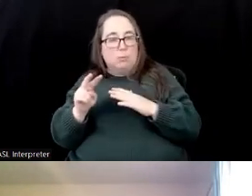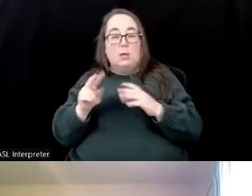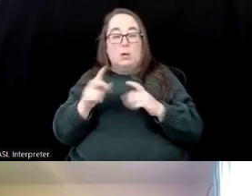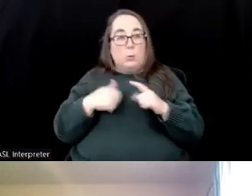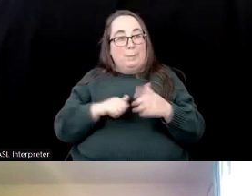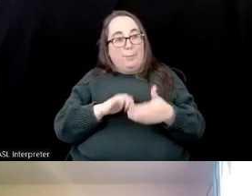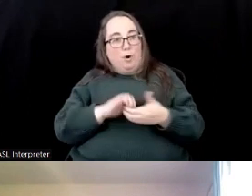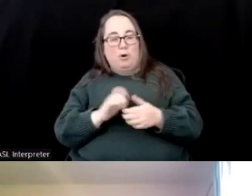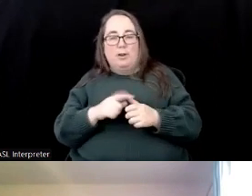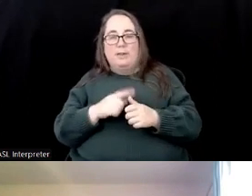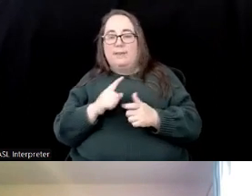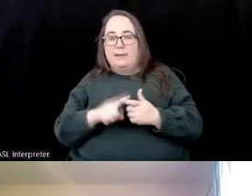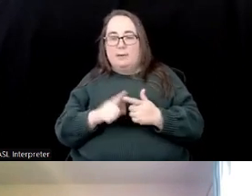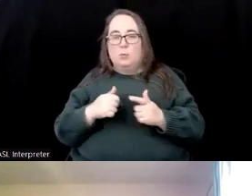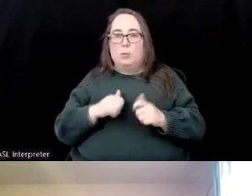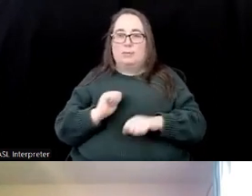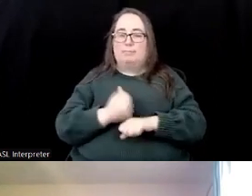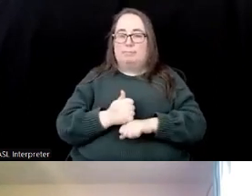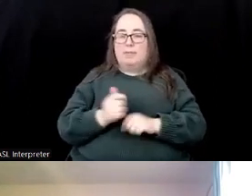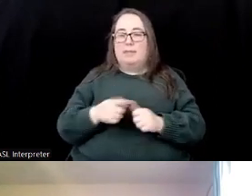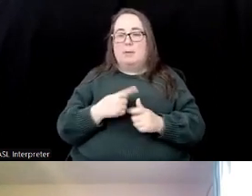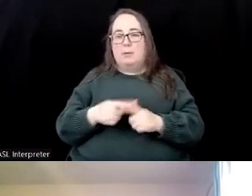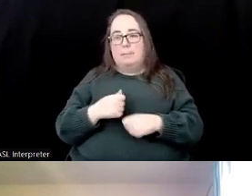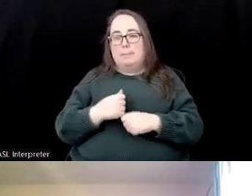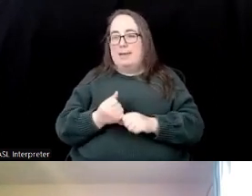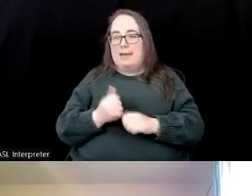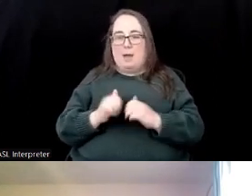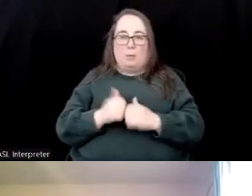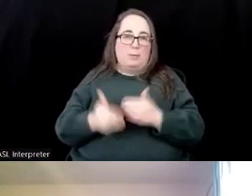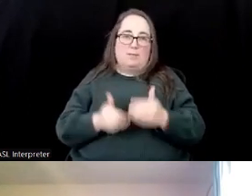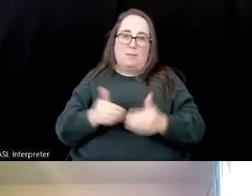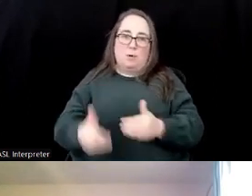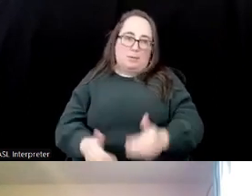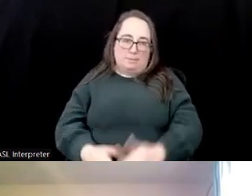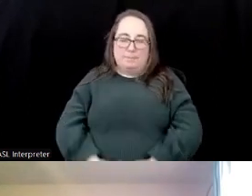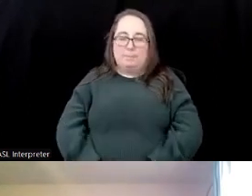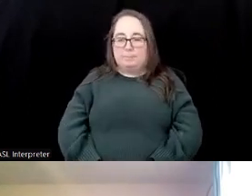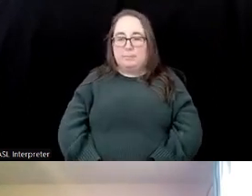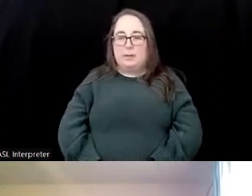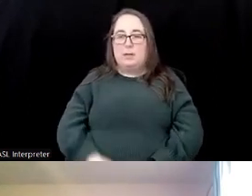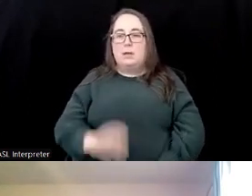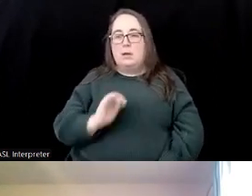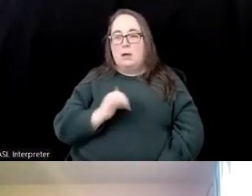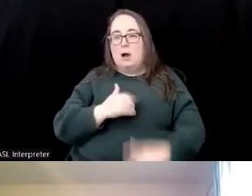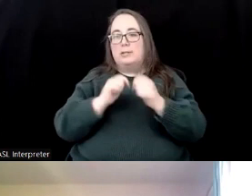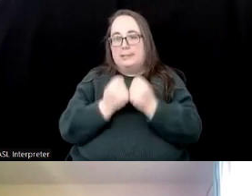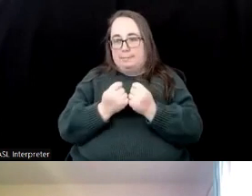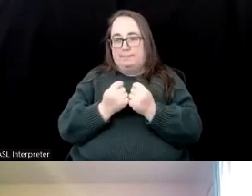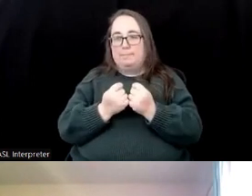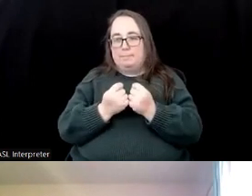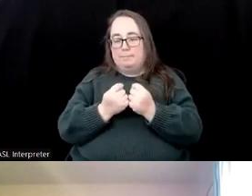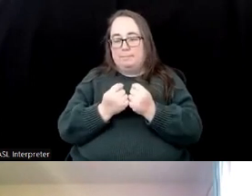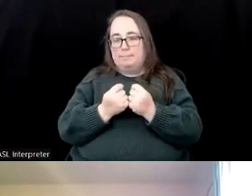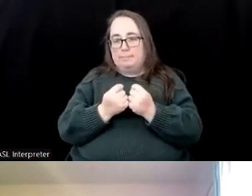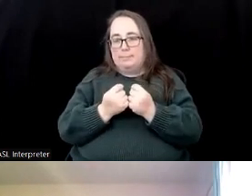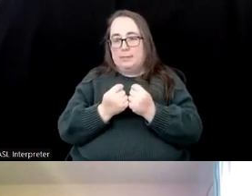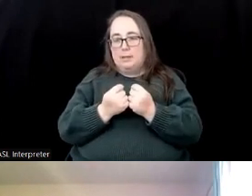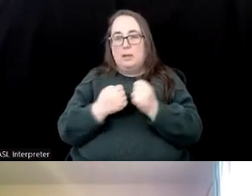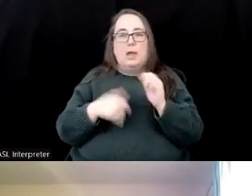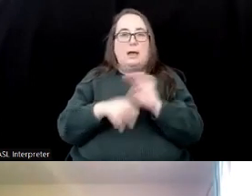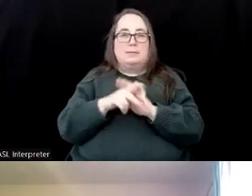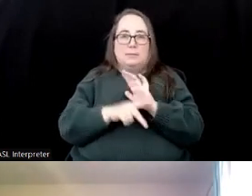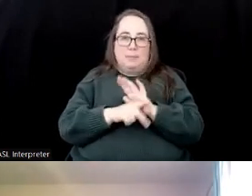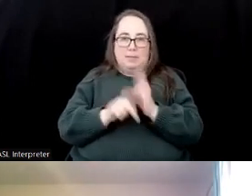then we just, we enact them and we make it, that's how we move from here forward. Our team holds a policy